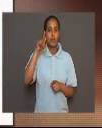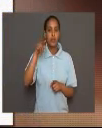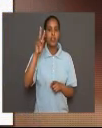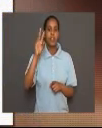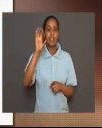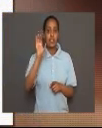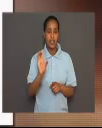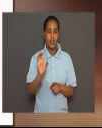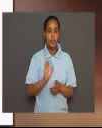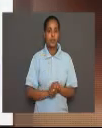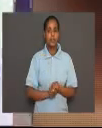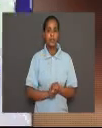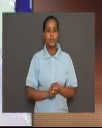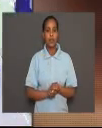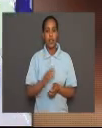PVC,